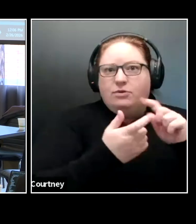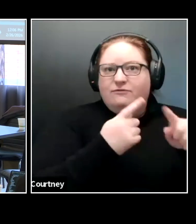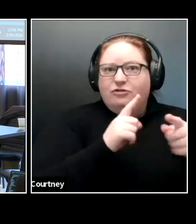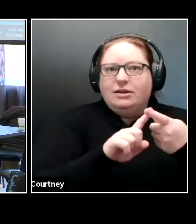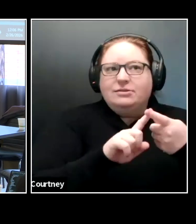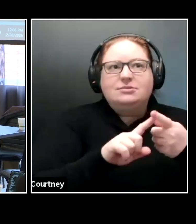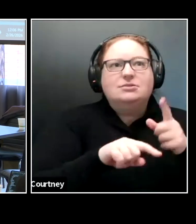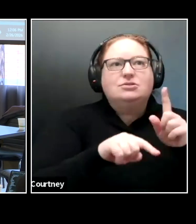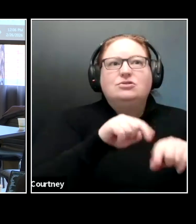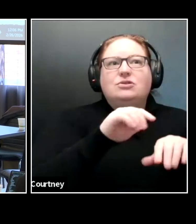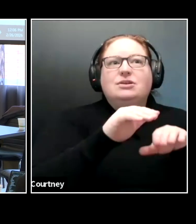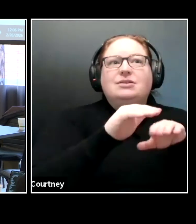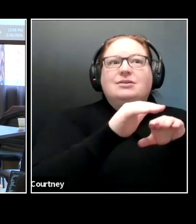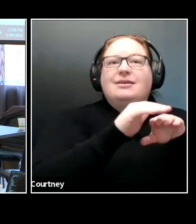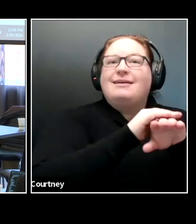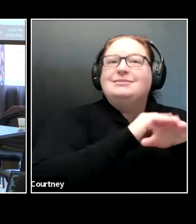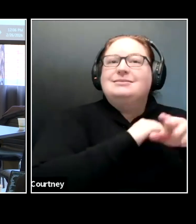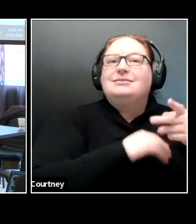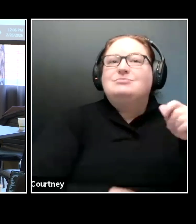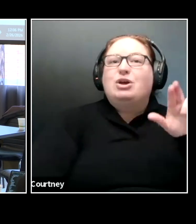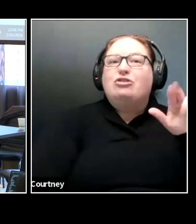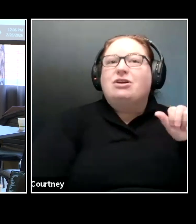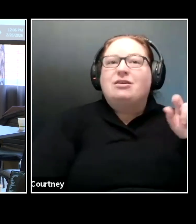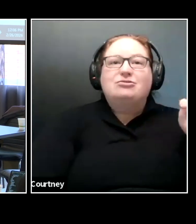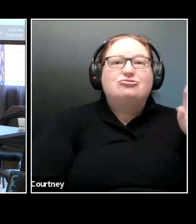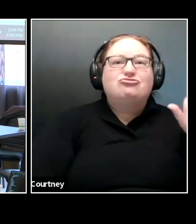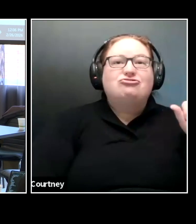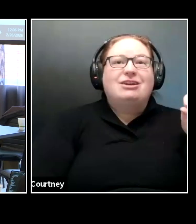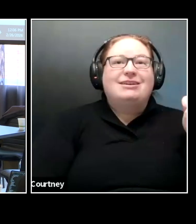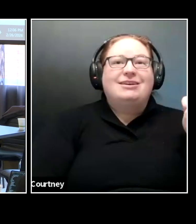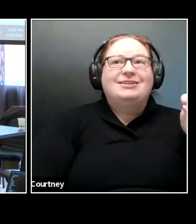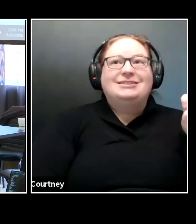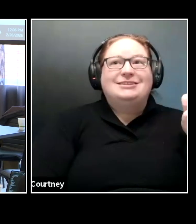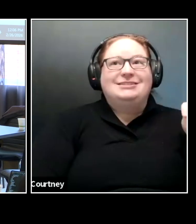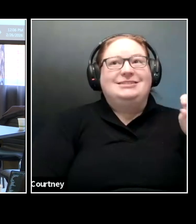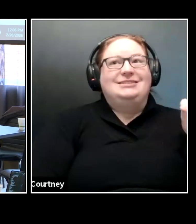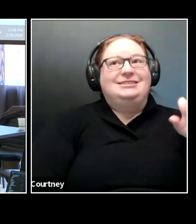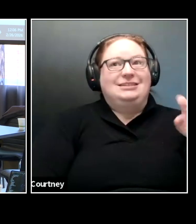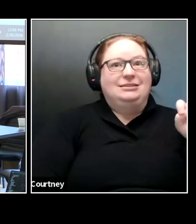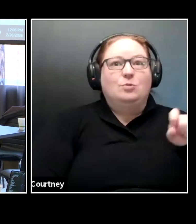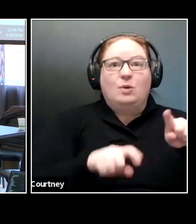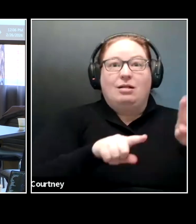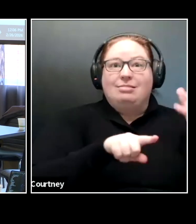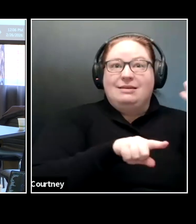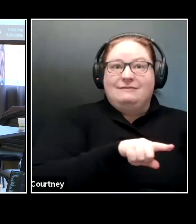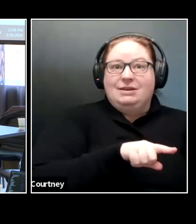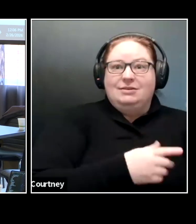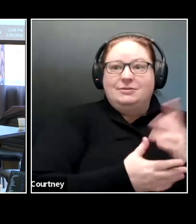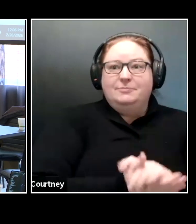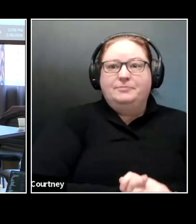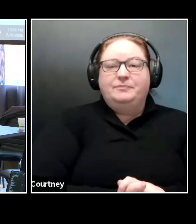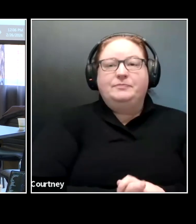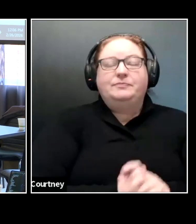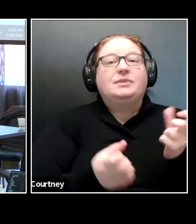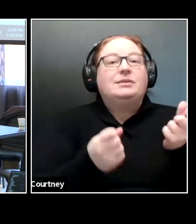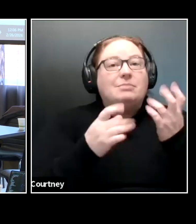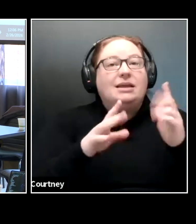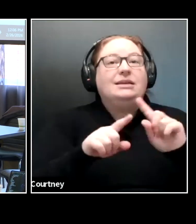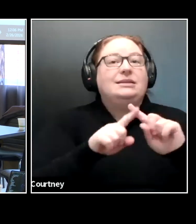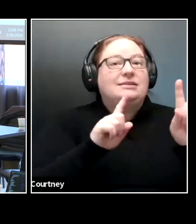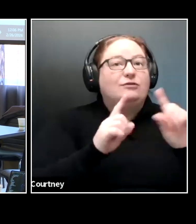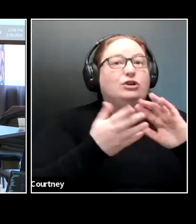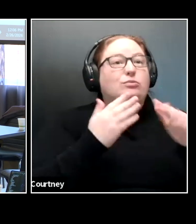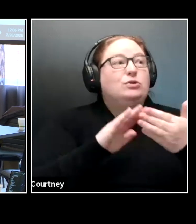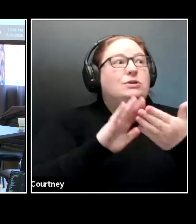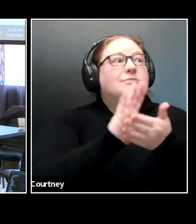access paratransit on the way out. And then as we see a lot of different communities are getting gentrified,